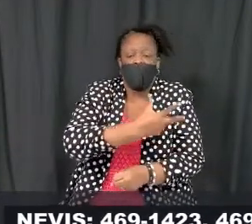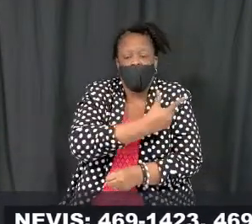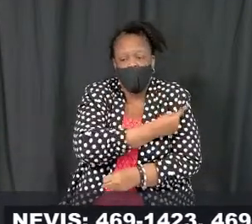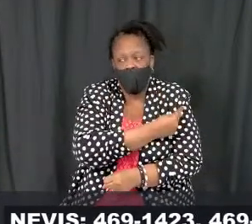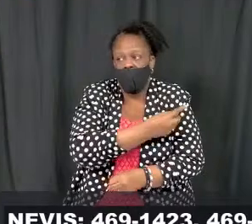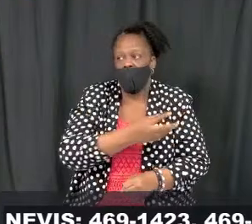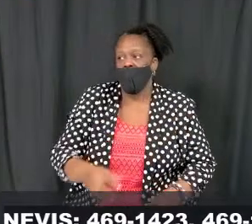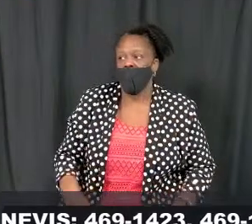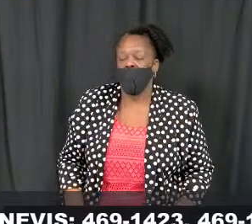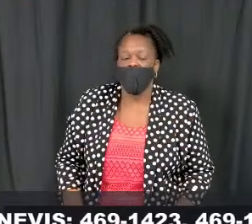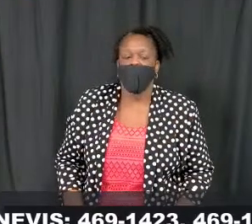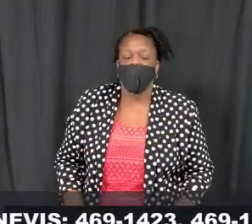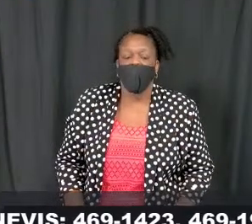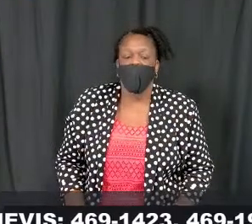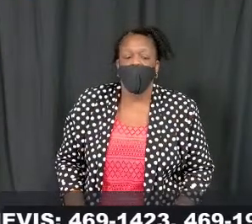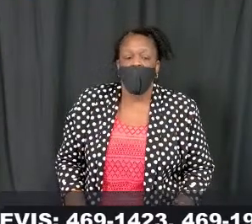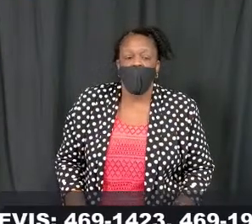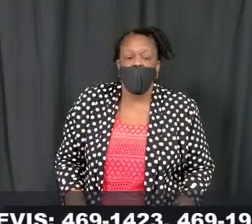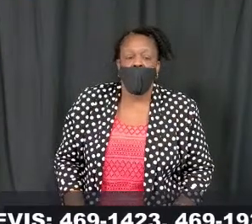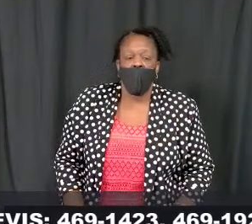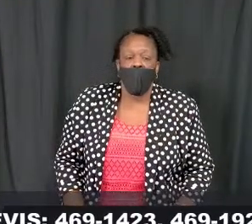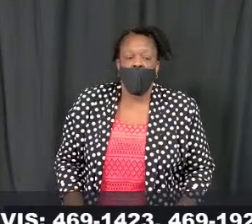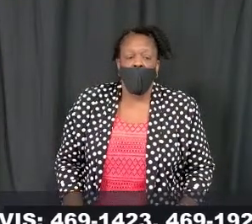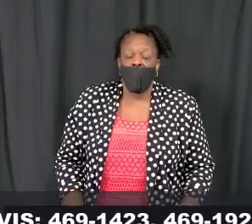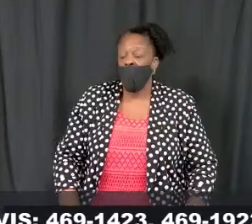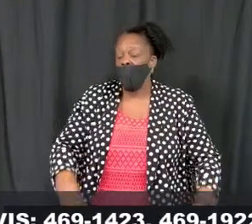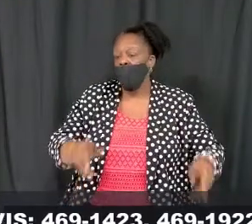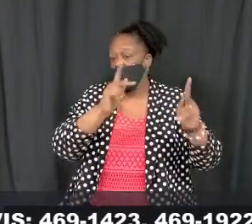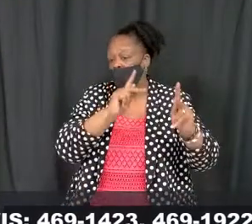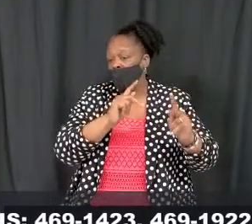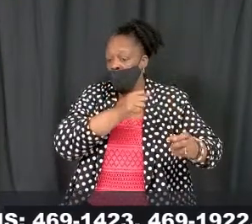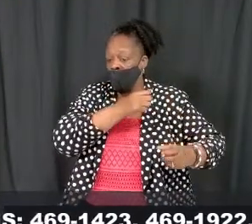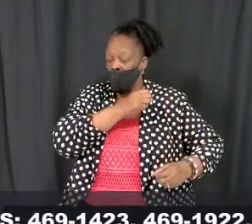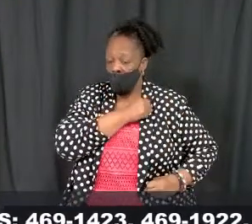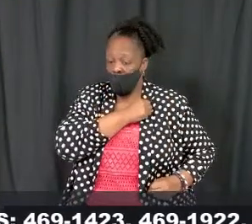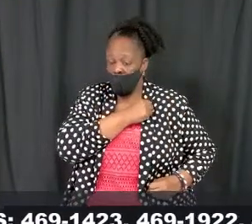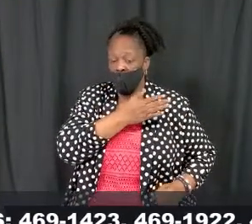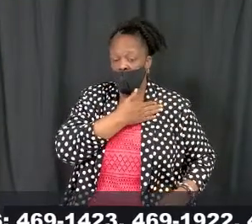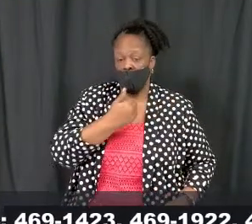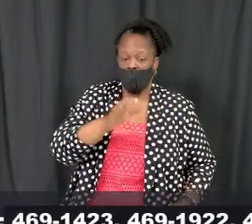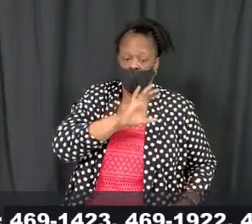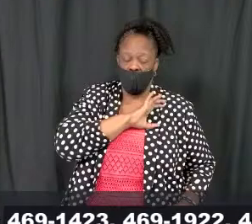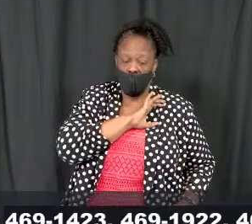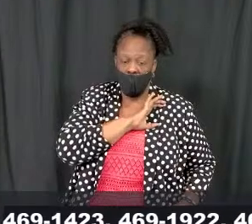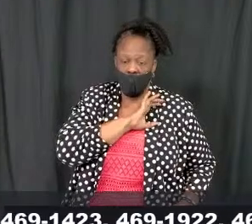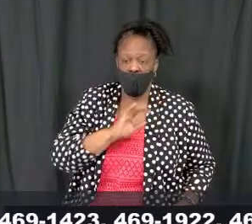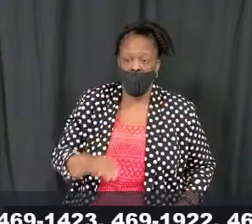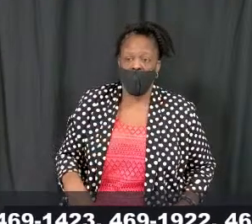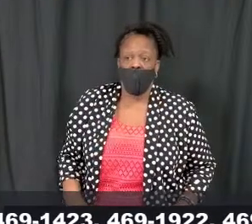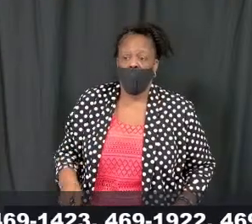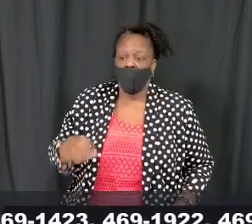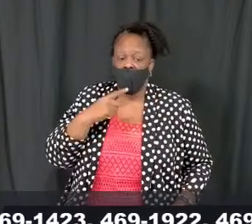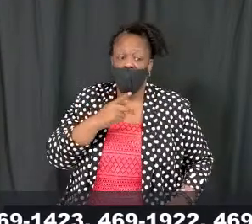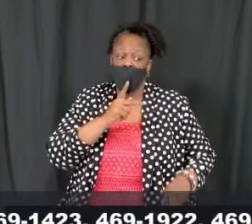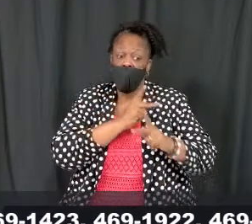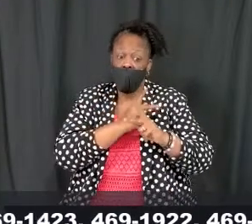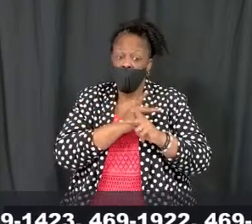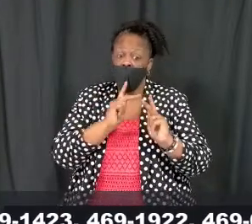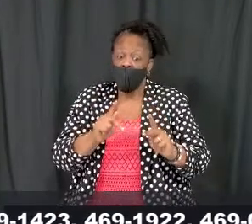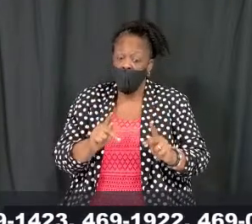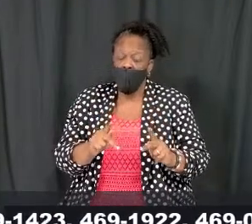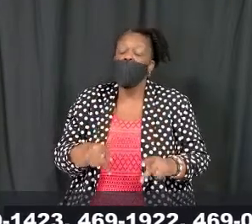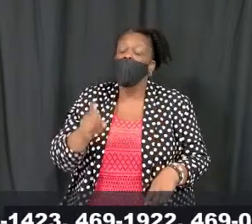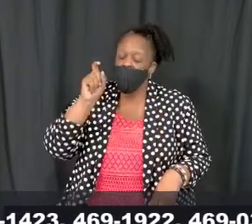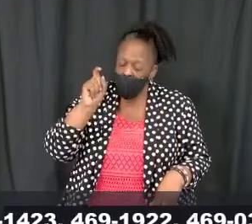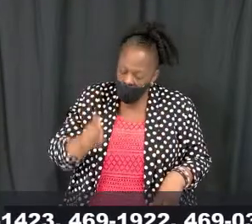serve by getting vaccinated. Our security forces, police and army, who made an oath to protect us, should all